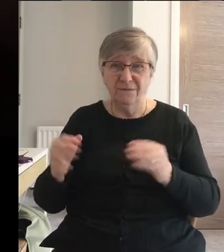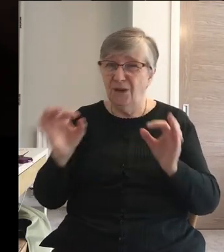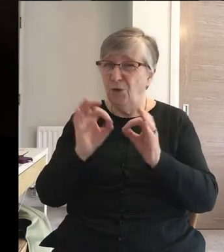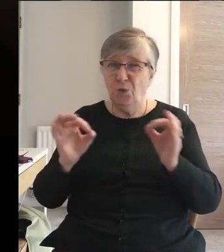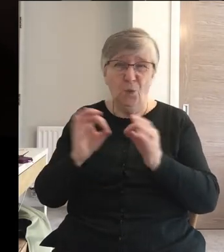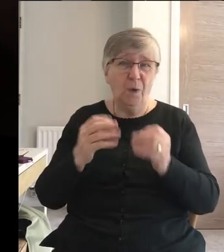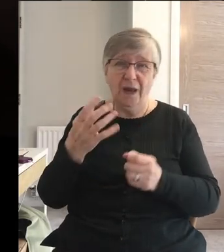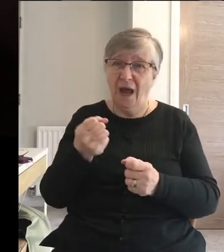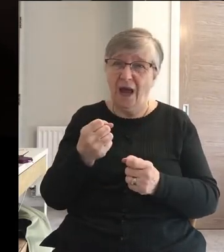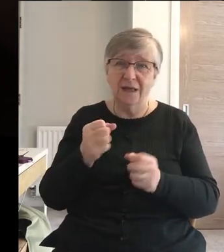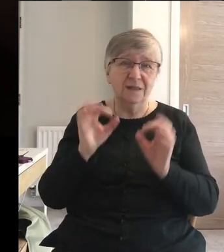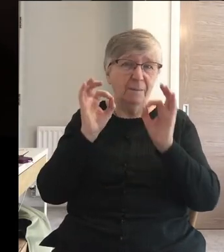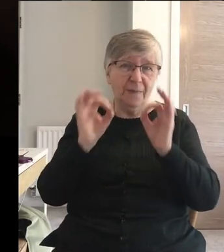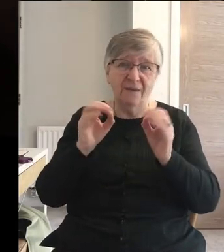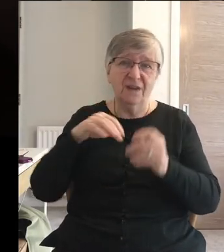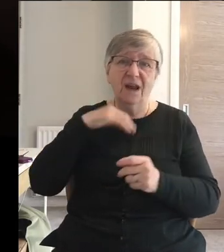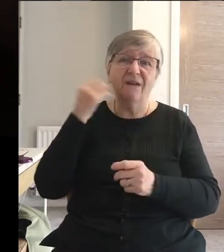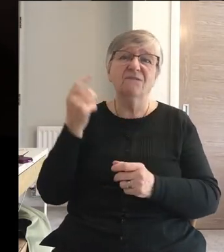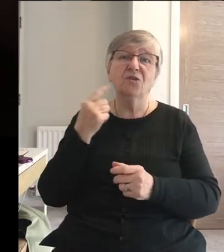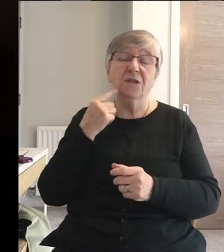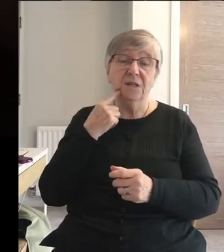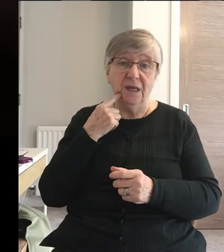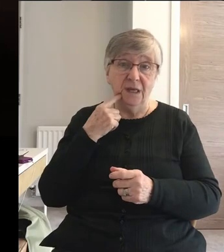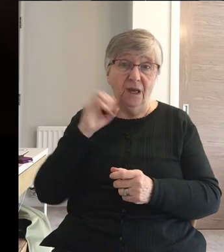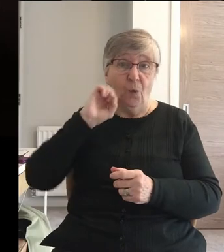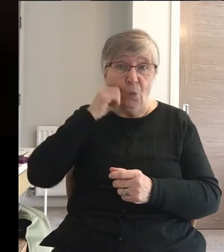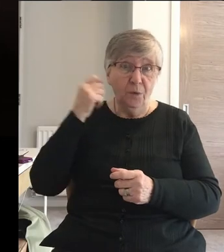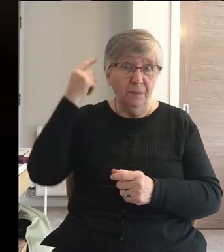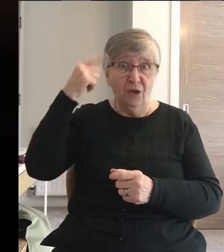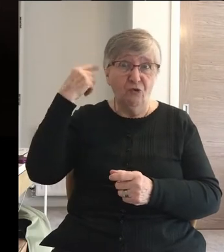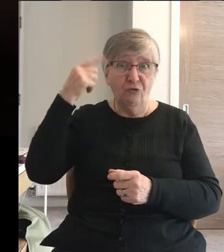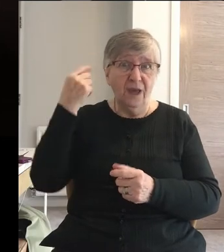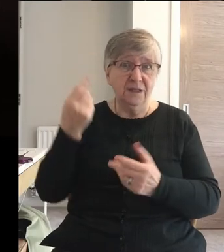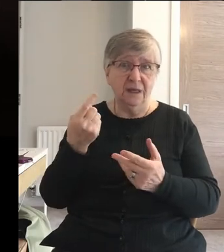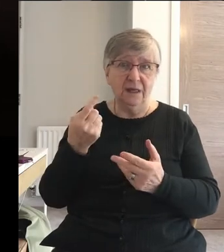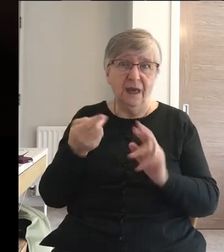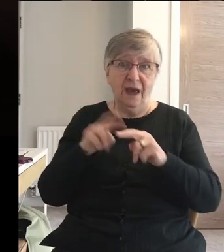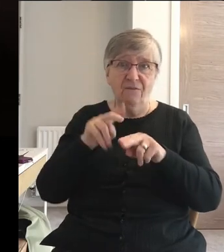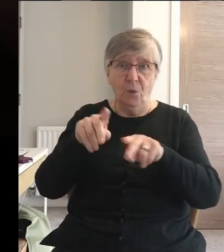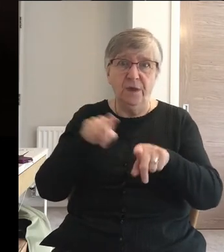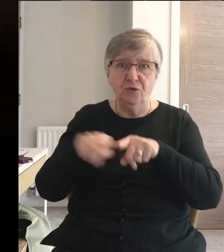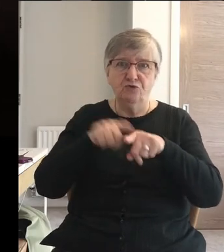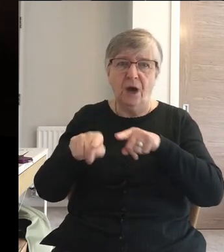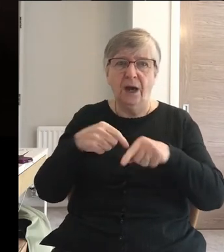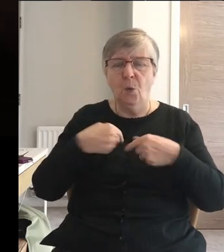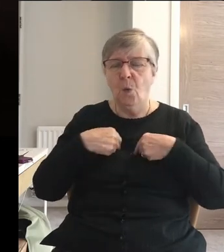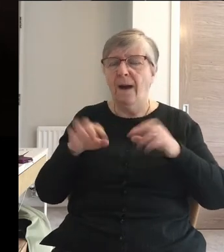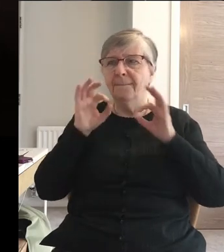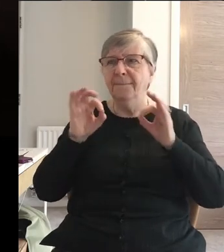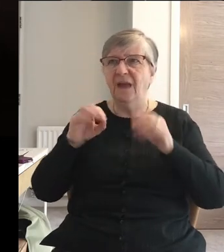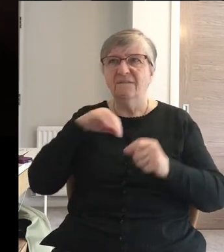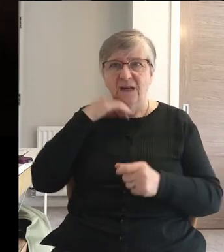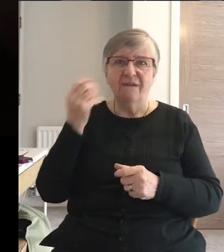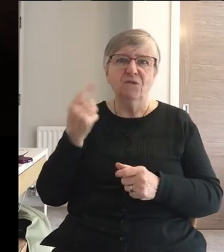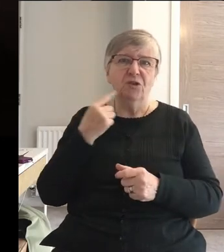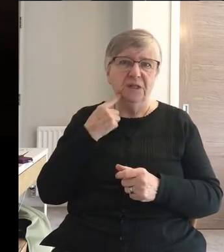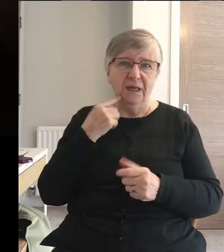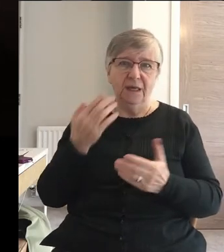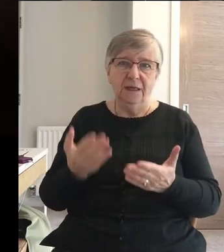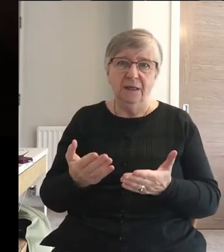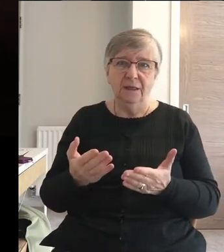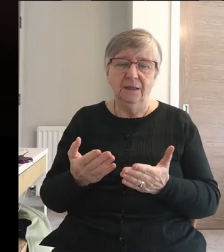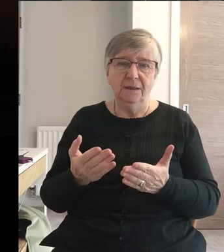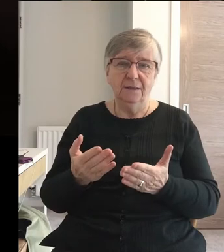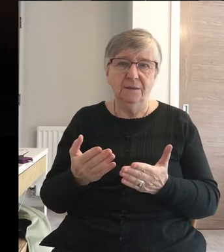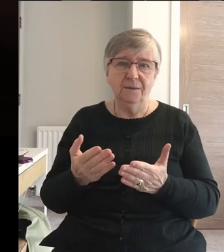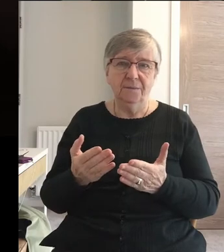do. We will drive ourselves crazy if that's the standard, trying to dot every I and cross every T.